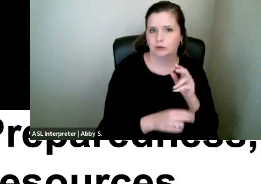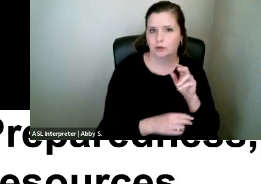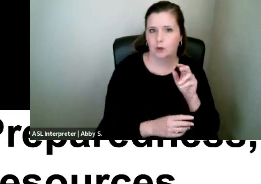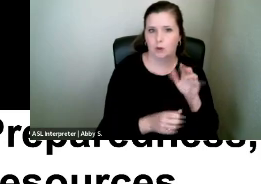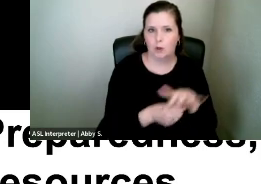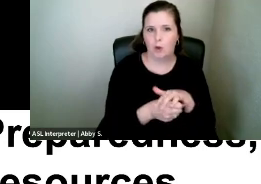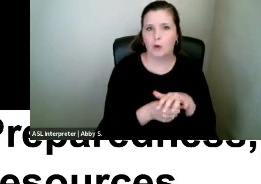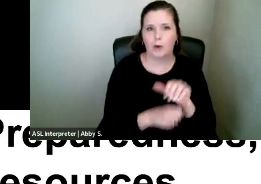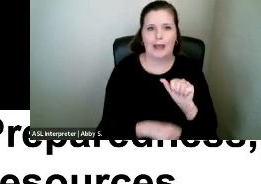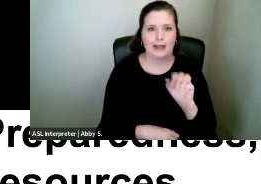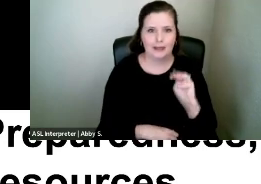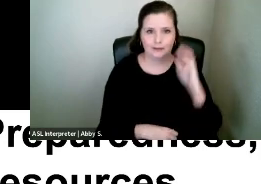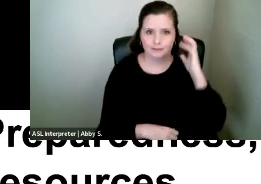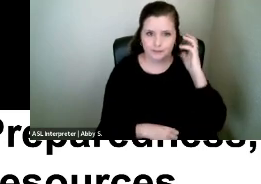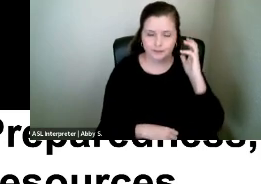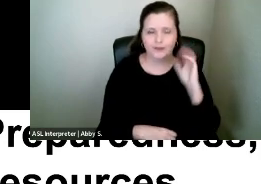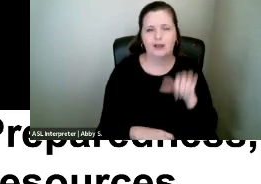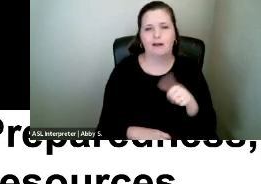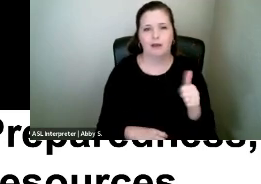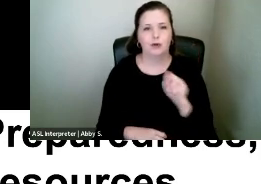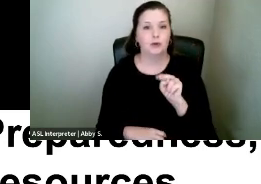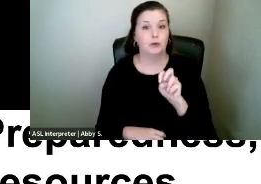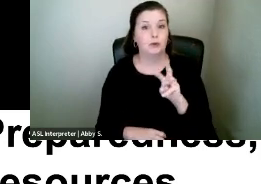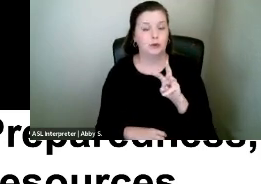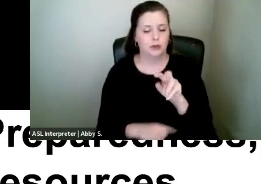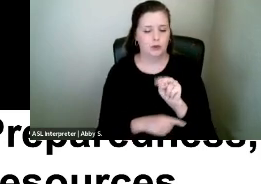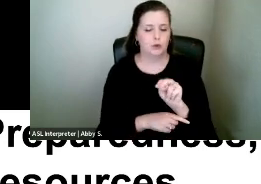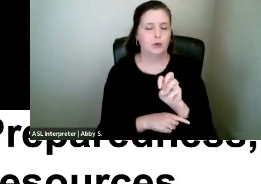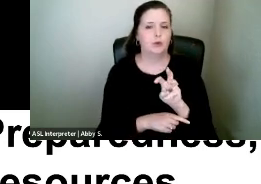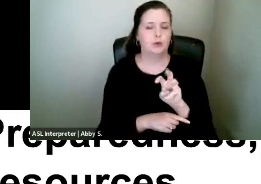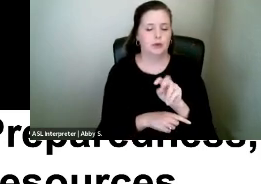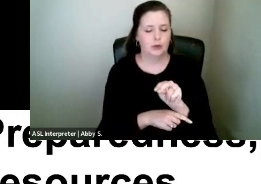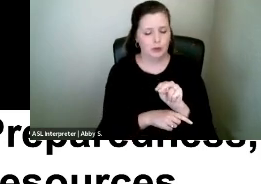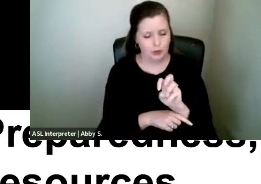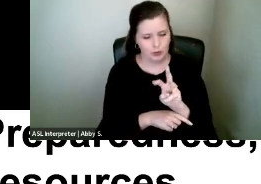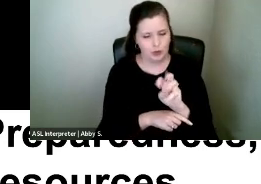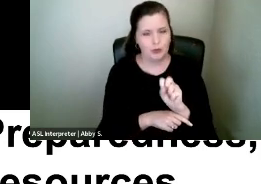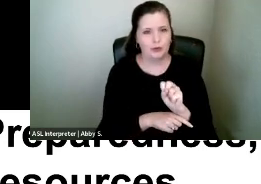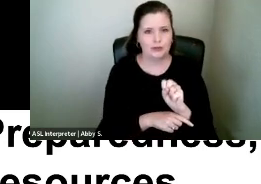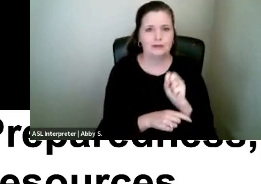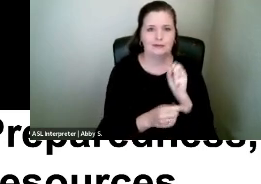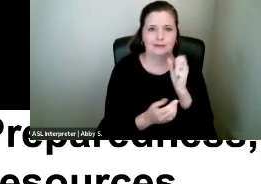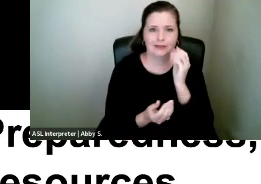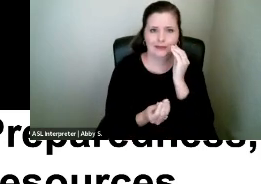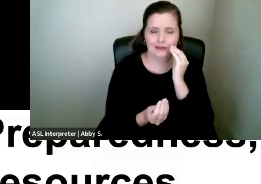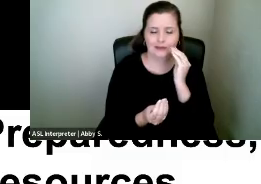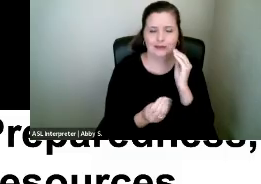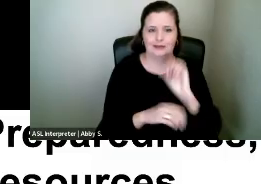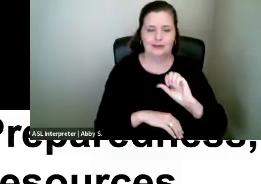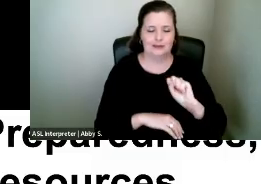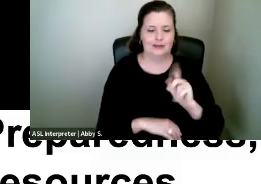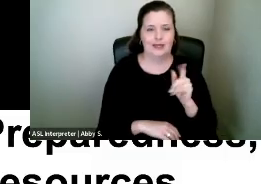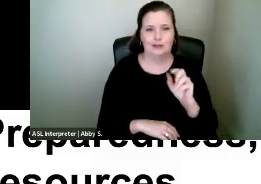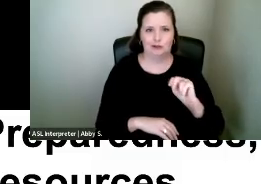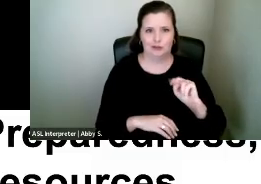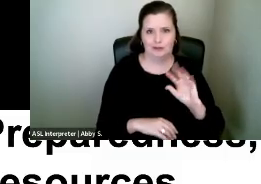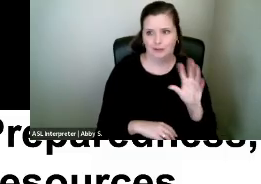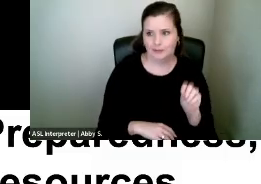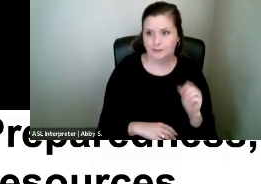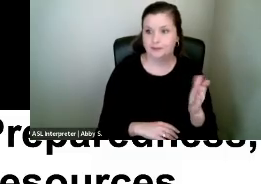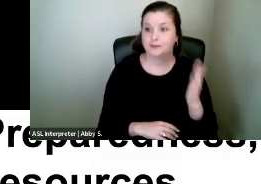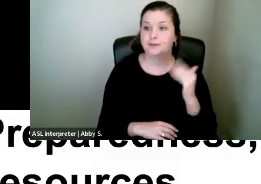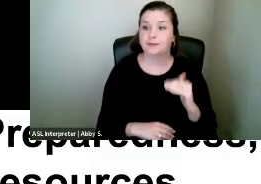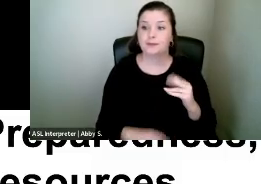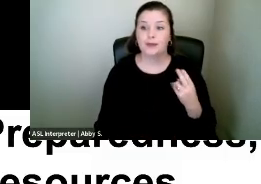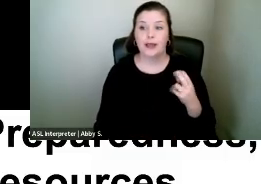stations, as well as your news stations. Habitat for Humanity is a local stakeholder, and they assist in the